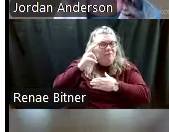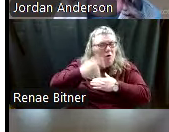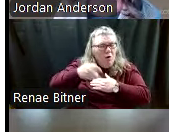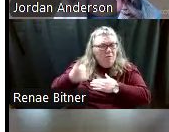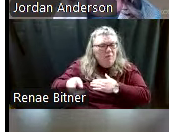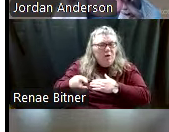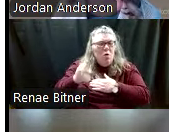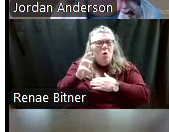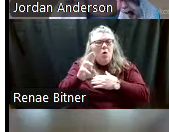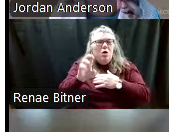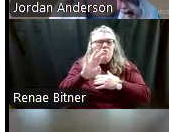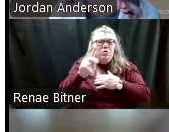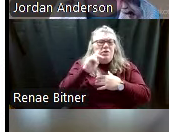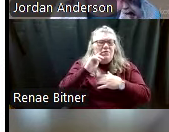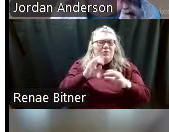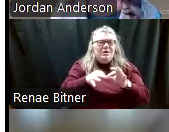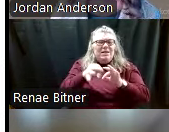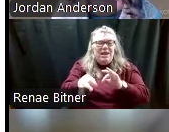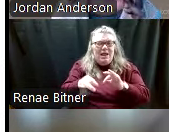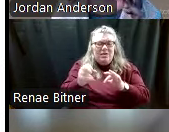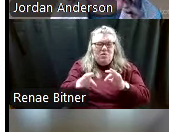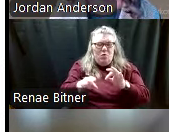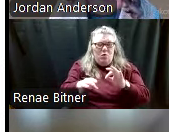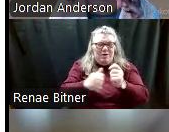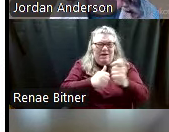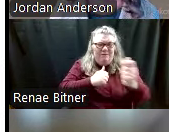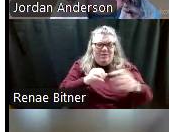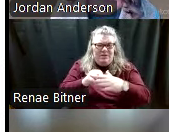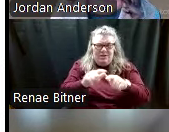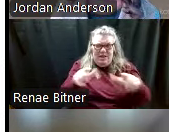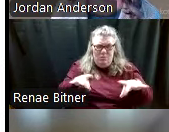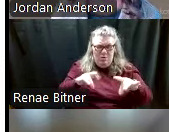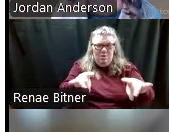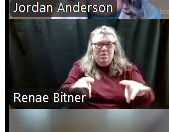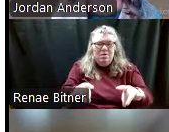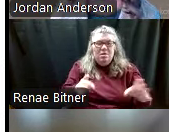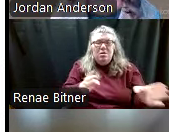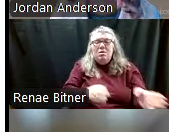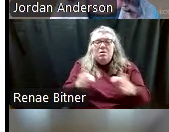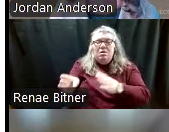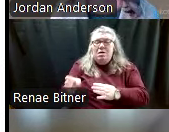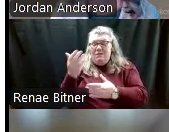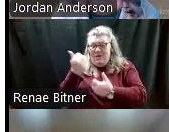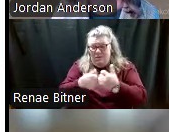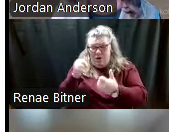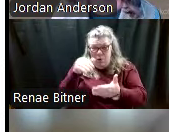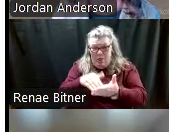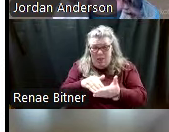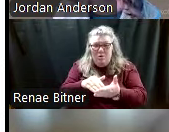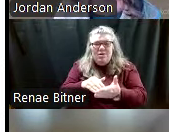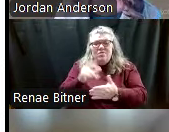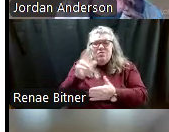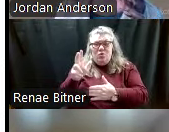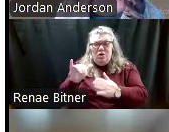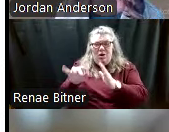or at risk for delays or deficits in language acquisition. And then 3 out of every 1,000 are identified with a degree of hearing loss at